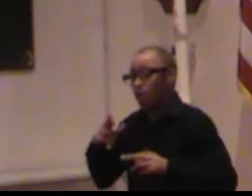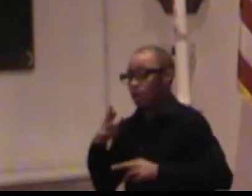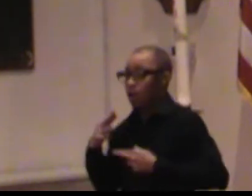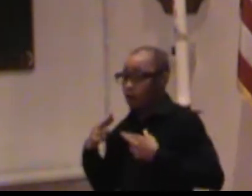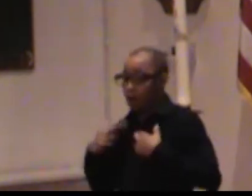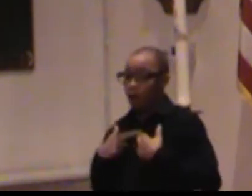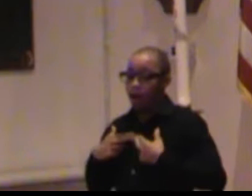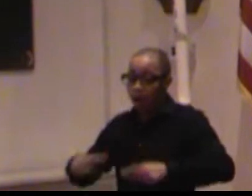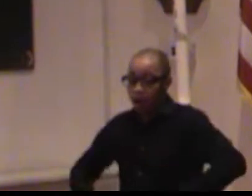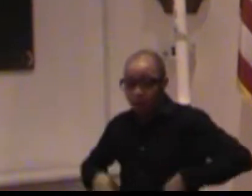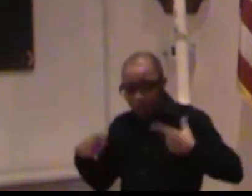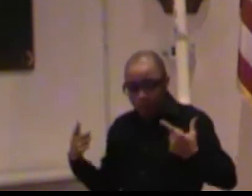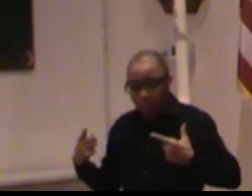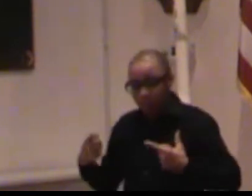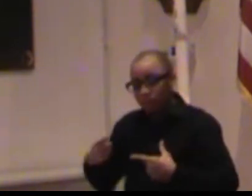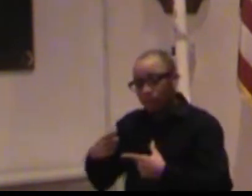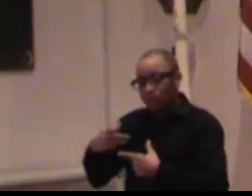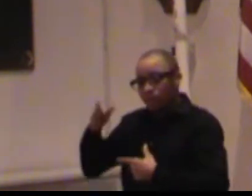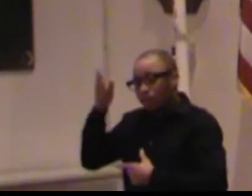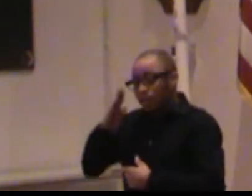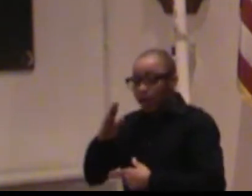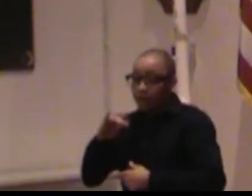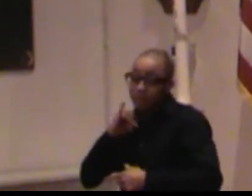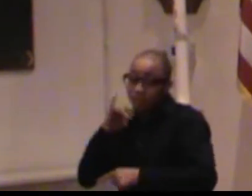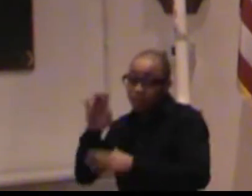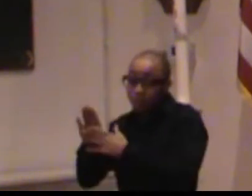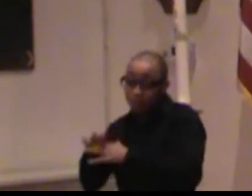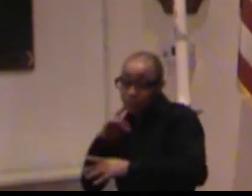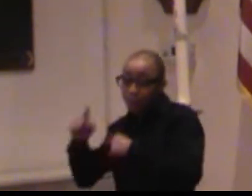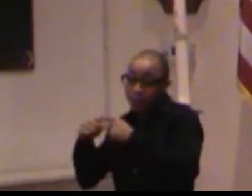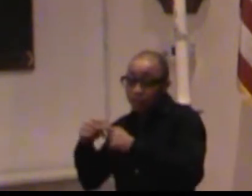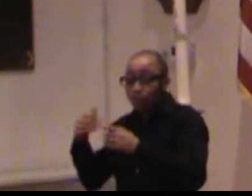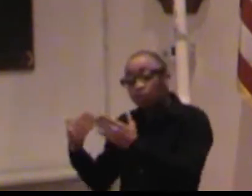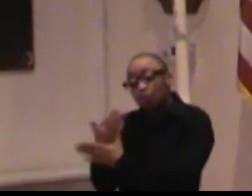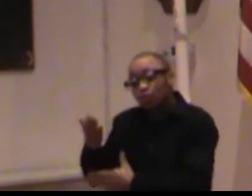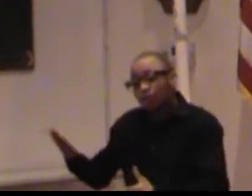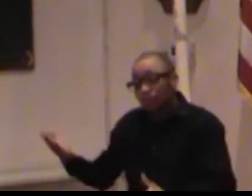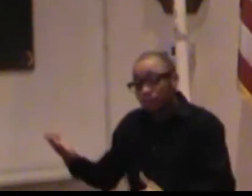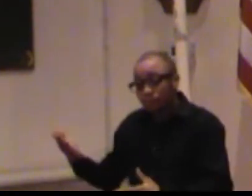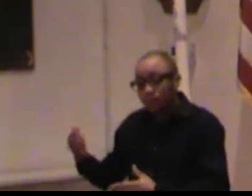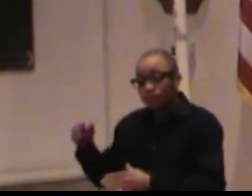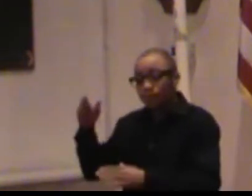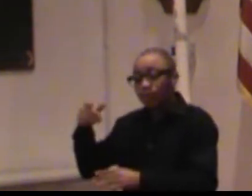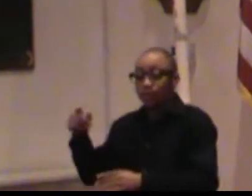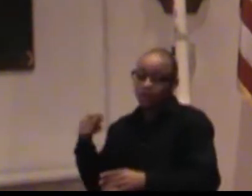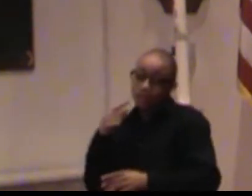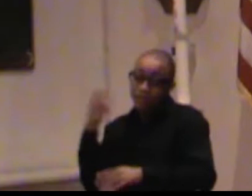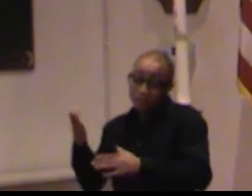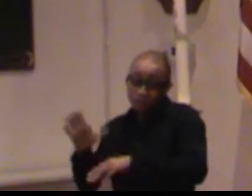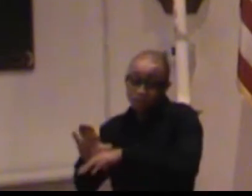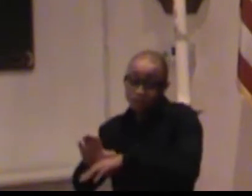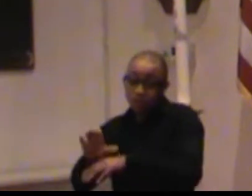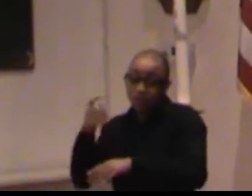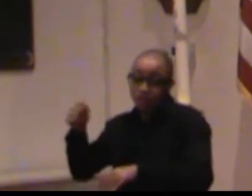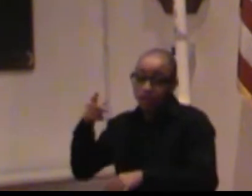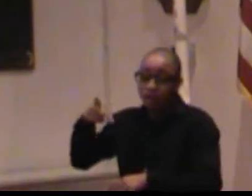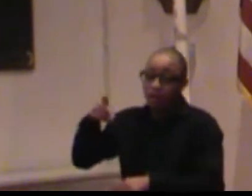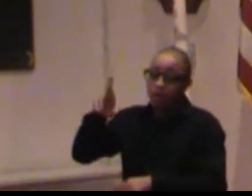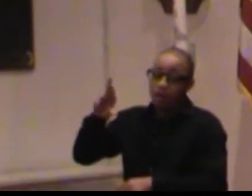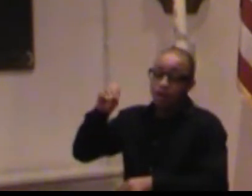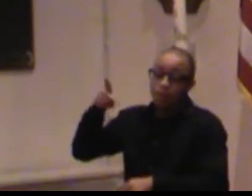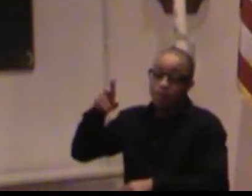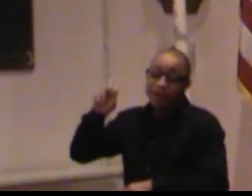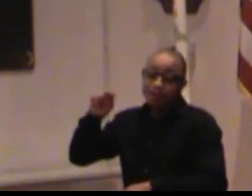carefully, I'm about to do a new thing. Yes. Here, church, the prophet Isaiah is telling the people, don't